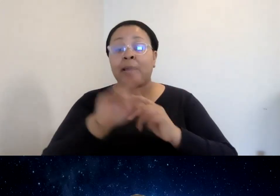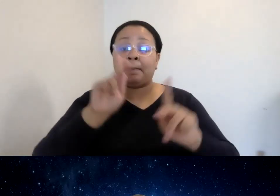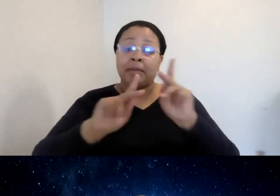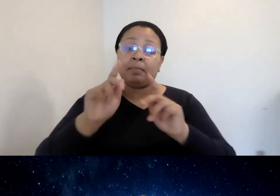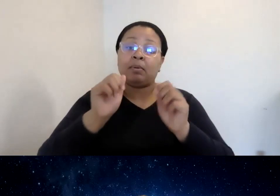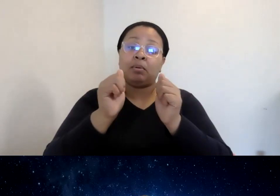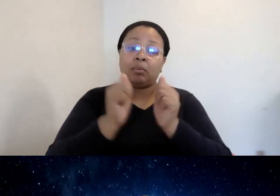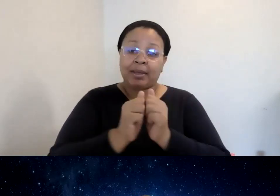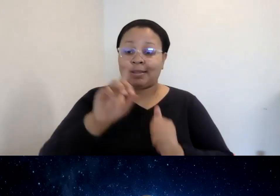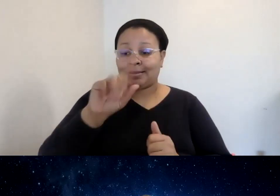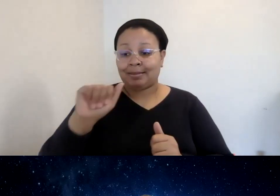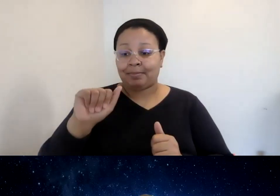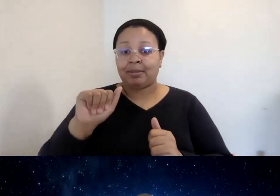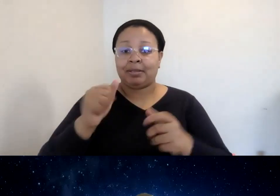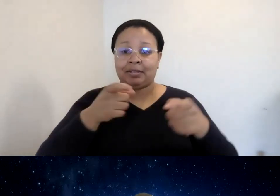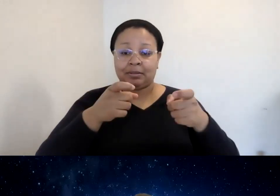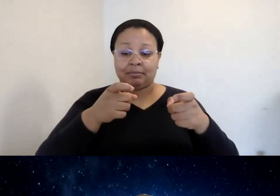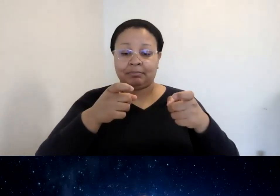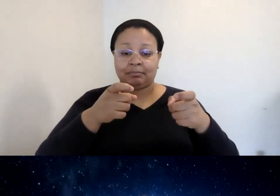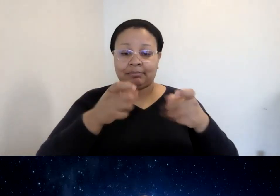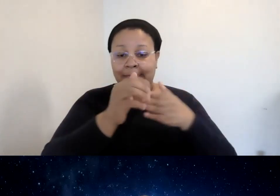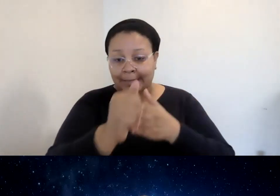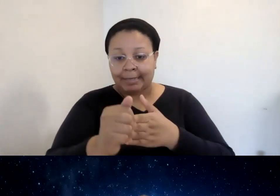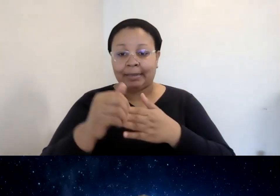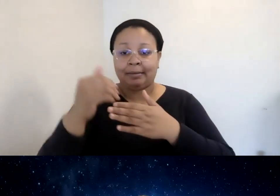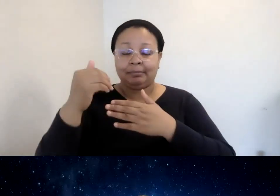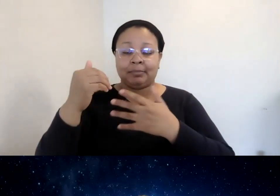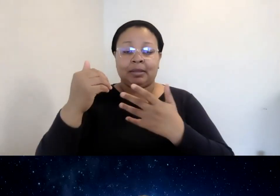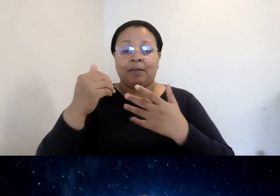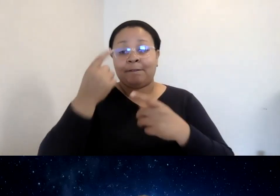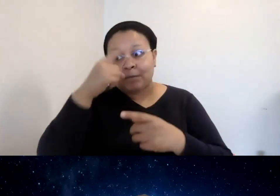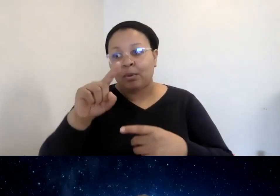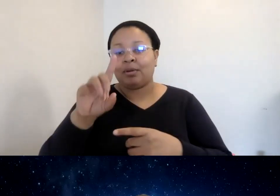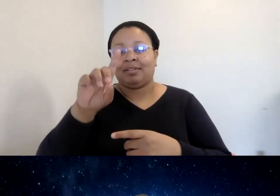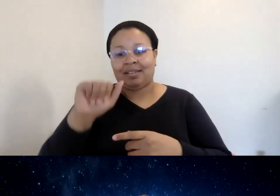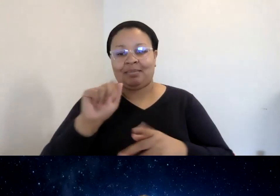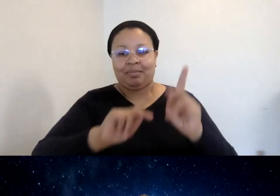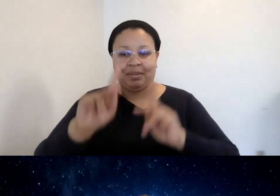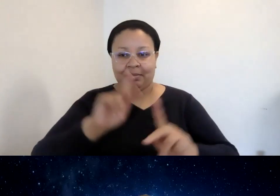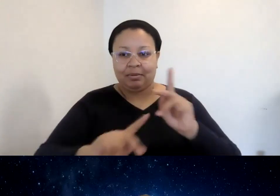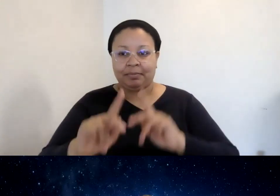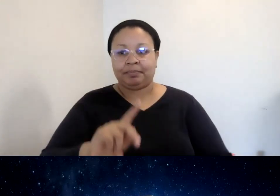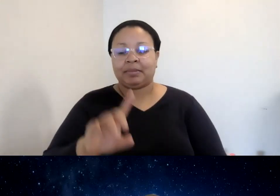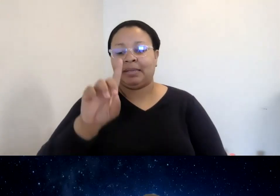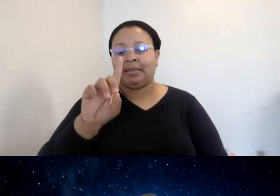disabled people, and they have really great resources and advocates there that may be able to help you out. It's the